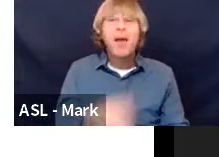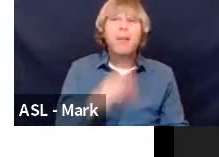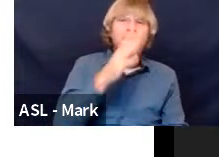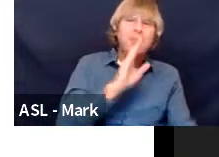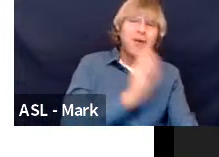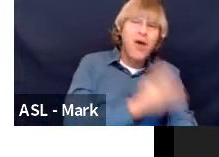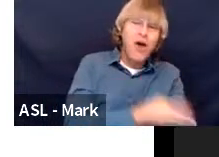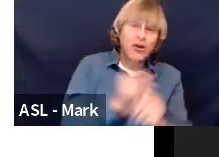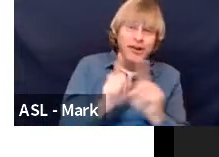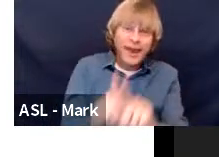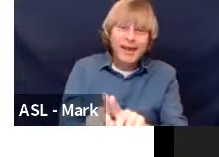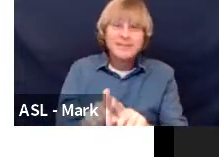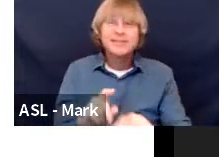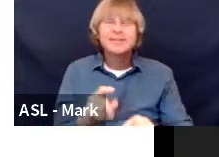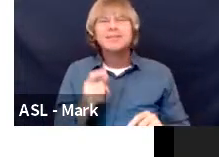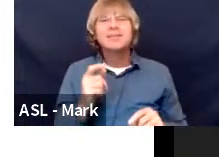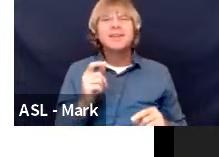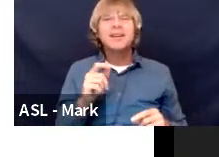mommy-daughter dates.